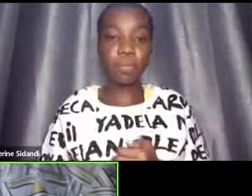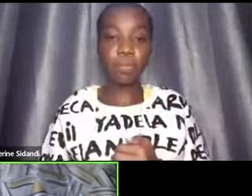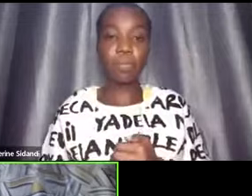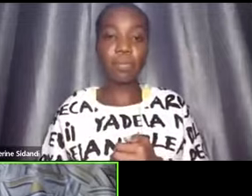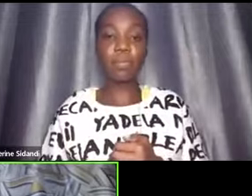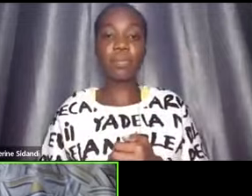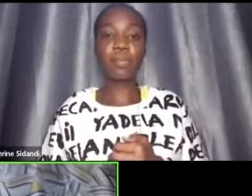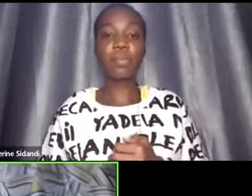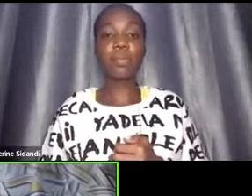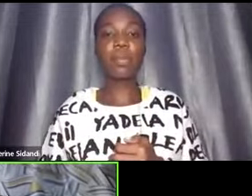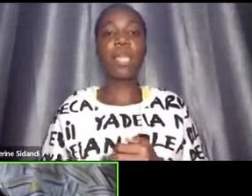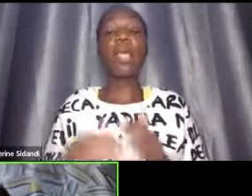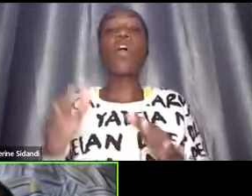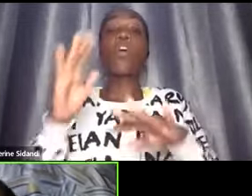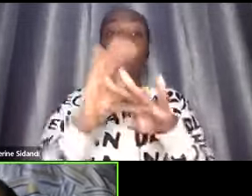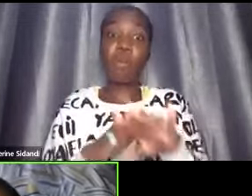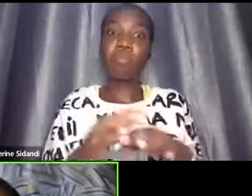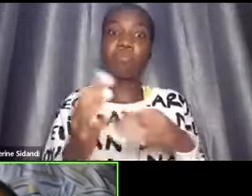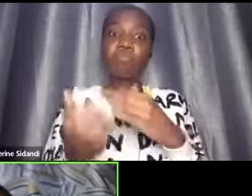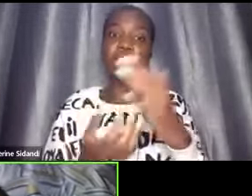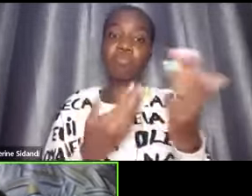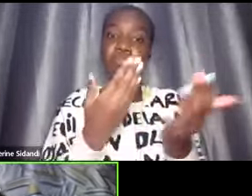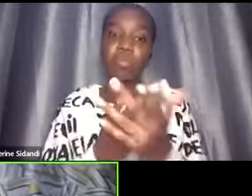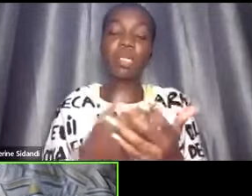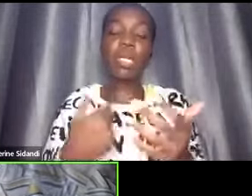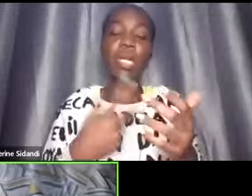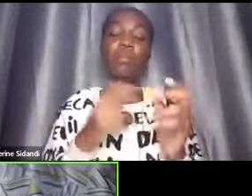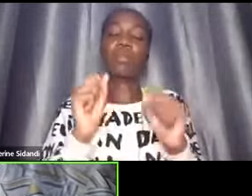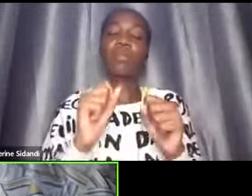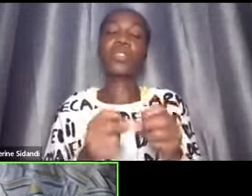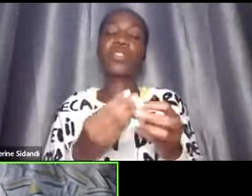James. How can mediation be used to resolve conflicts in marriage?